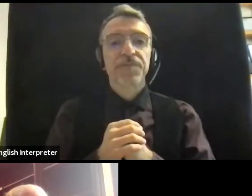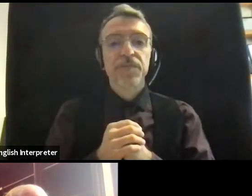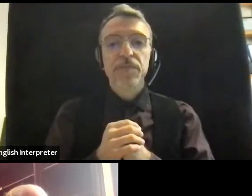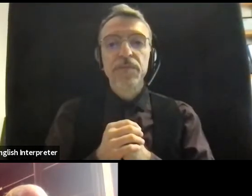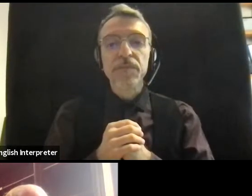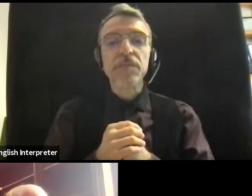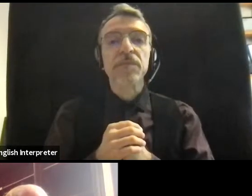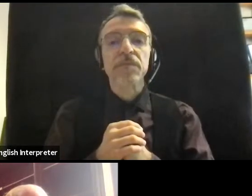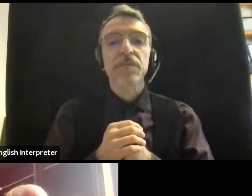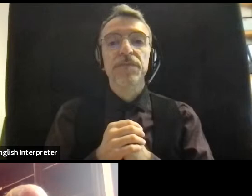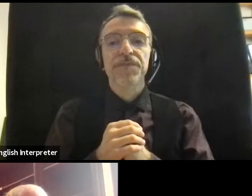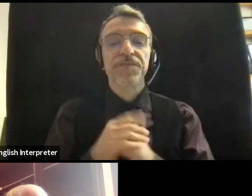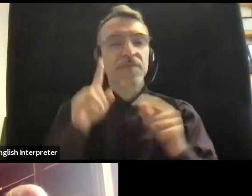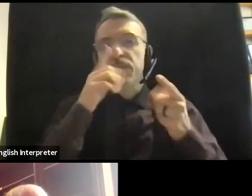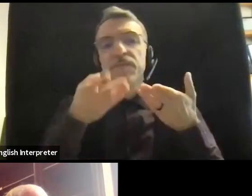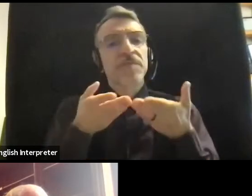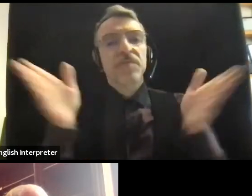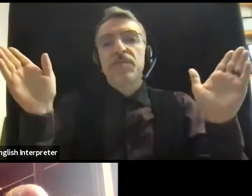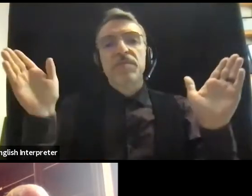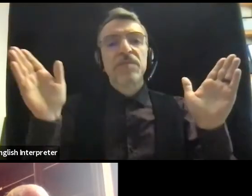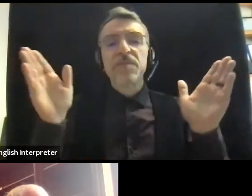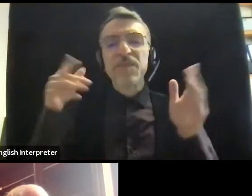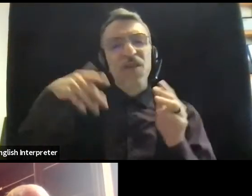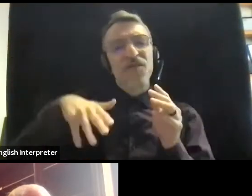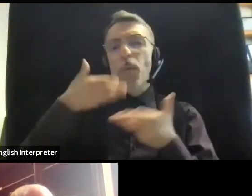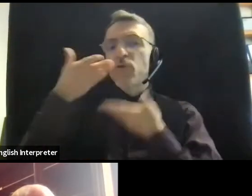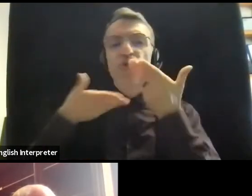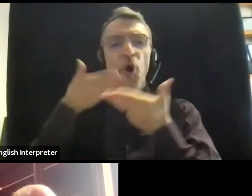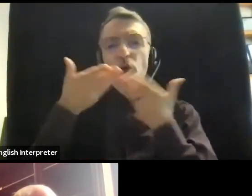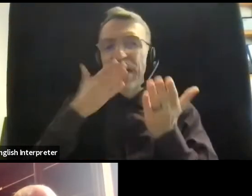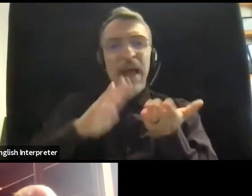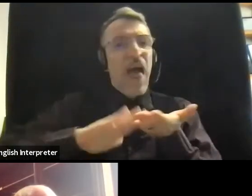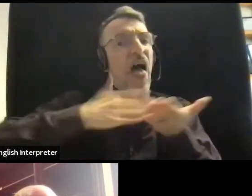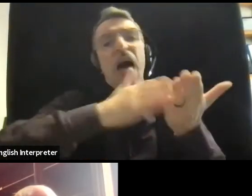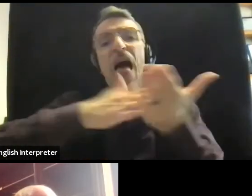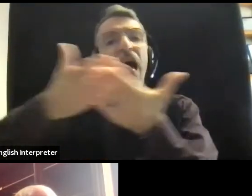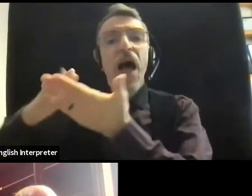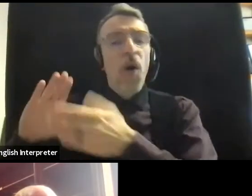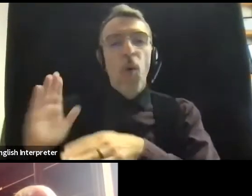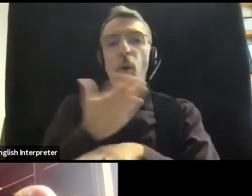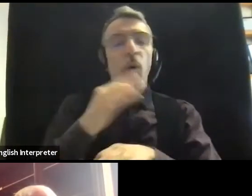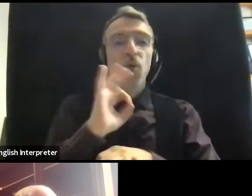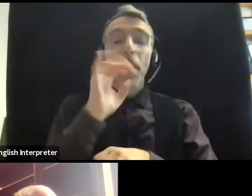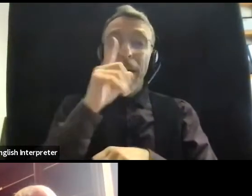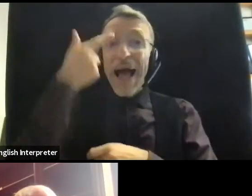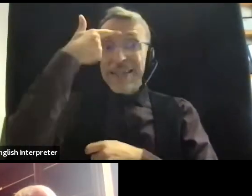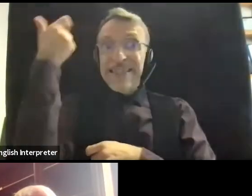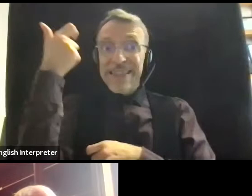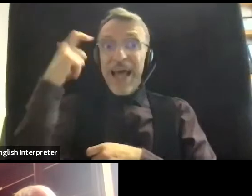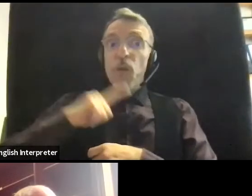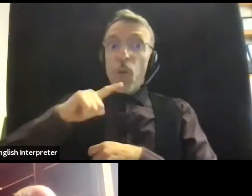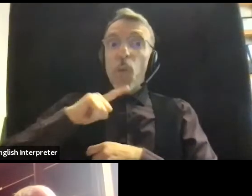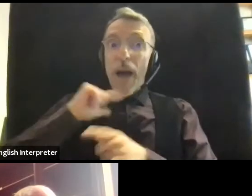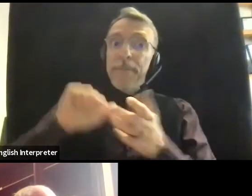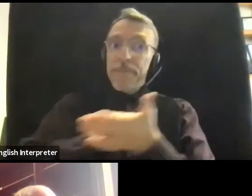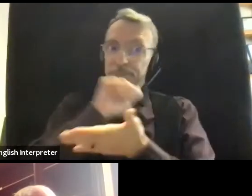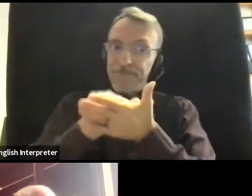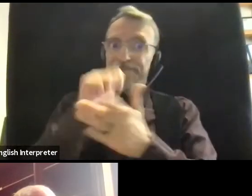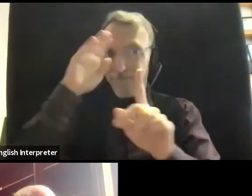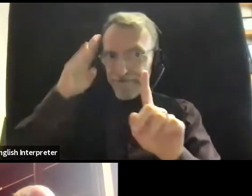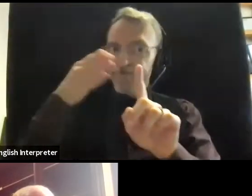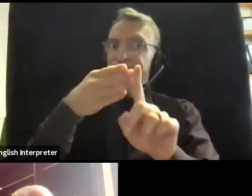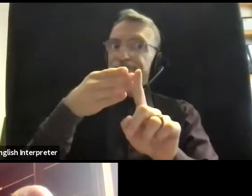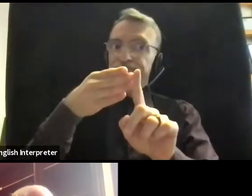we cannot generalize from this anecdote. I think it just shows us why there's a need for more purposeful research.